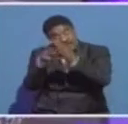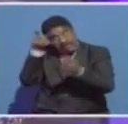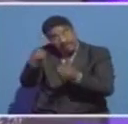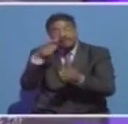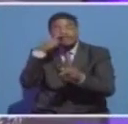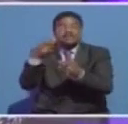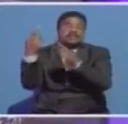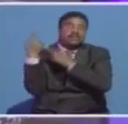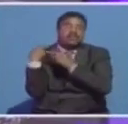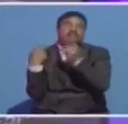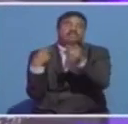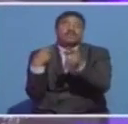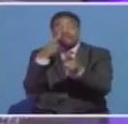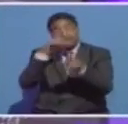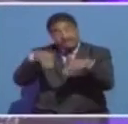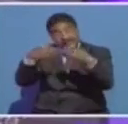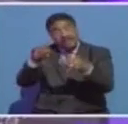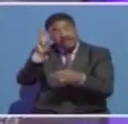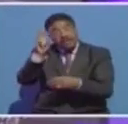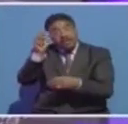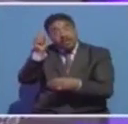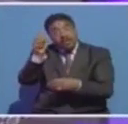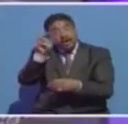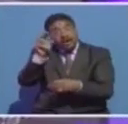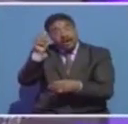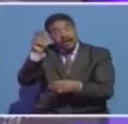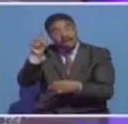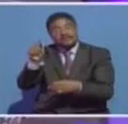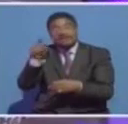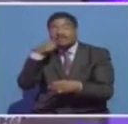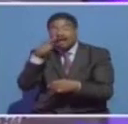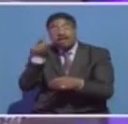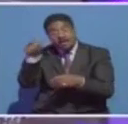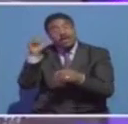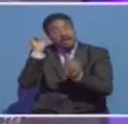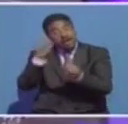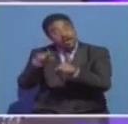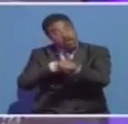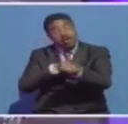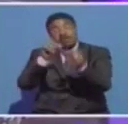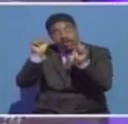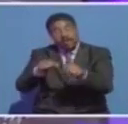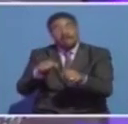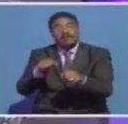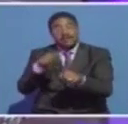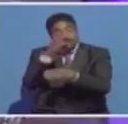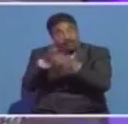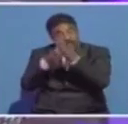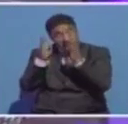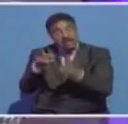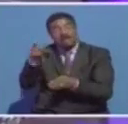a period of warranty to say this roof will be intact for so long. We have buildings that were built in